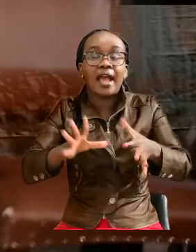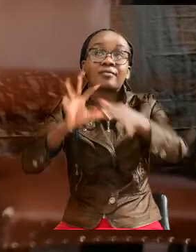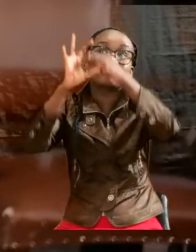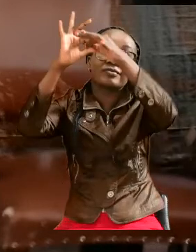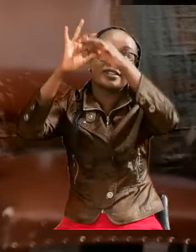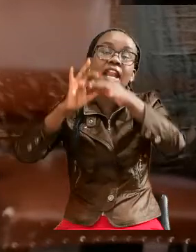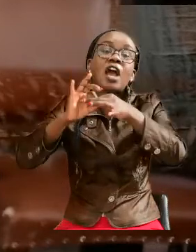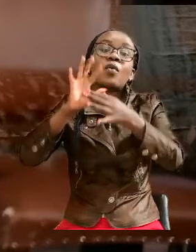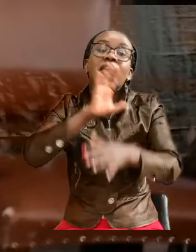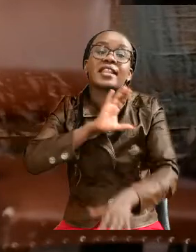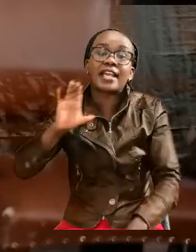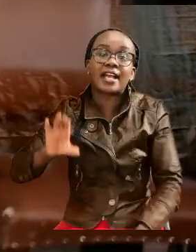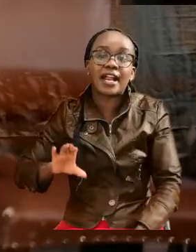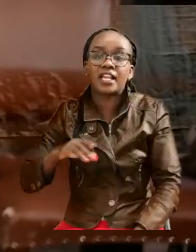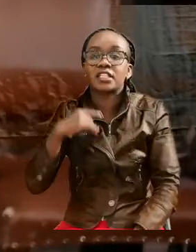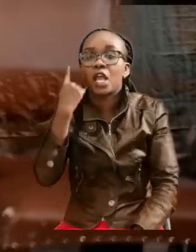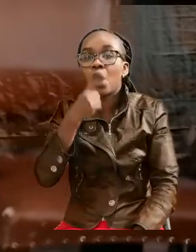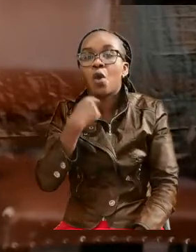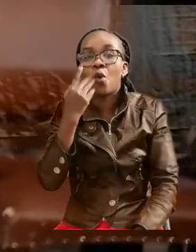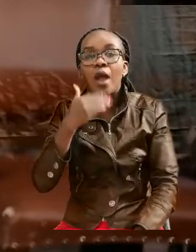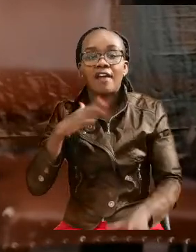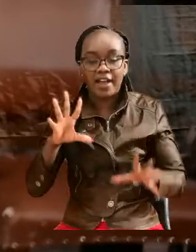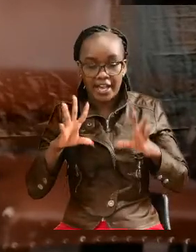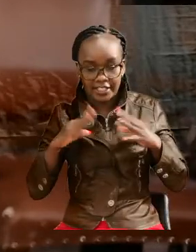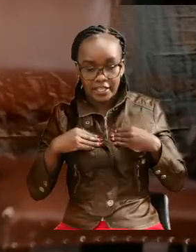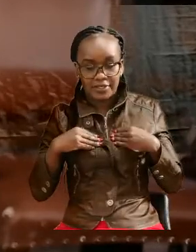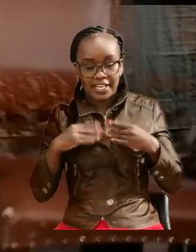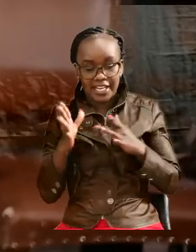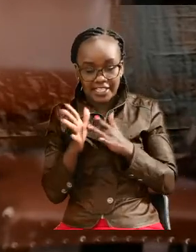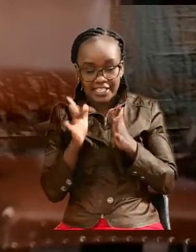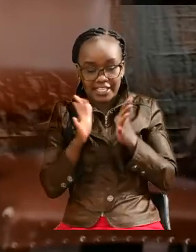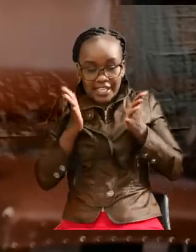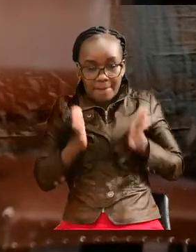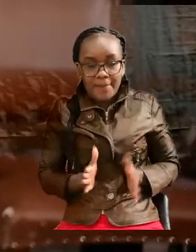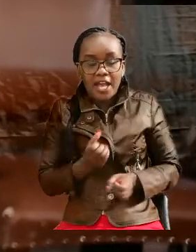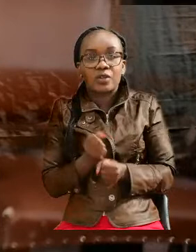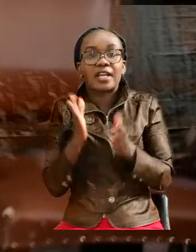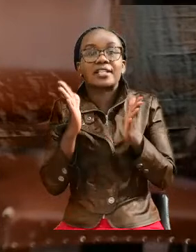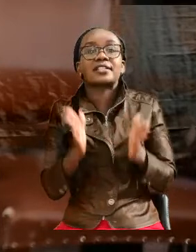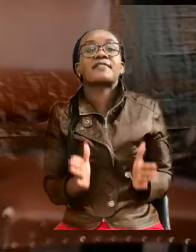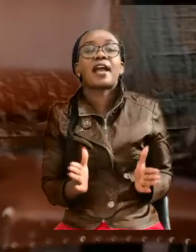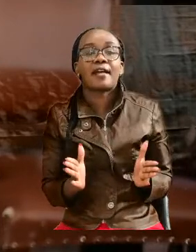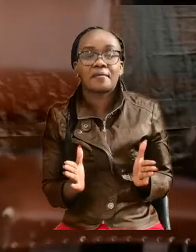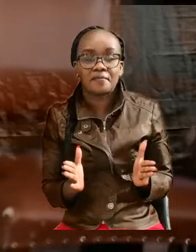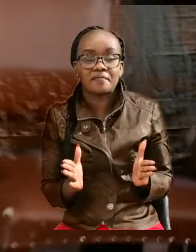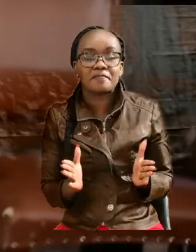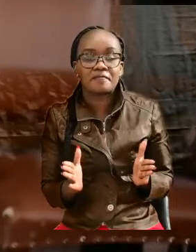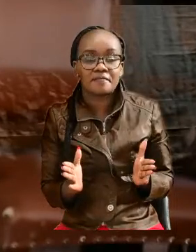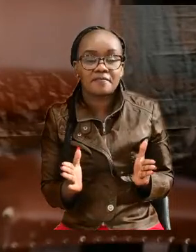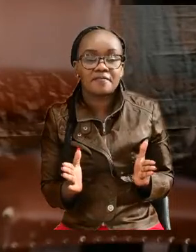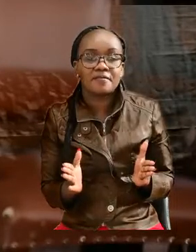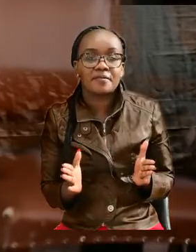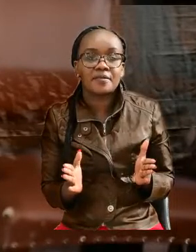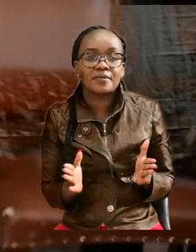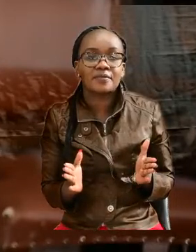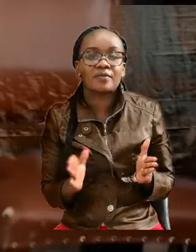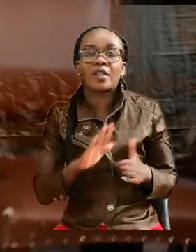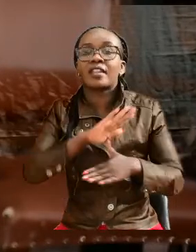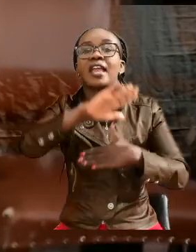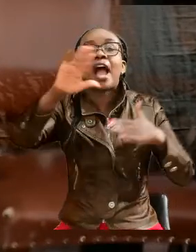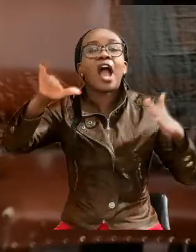Christ. Those who have accepted Jesus Christ as their Lord and Savior, they are